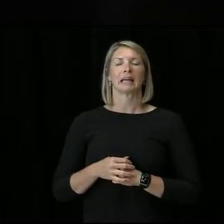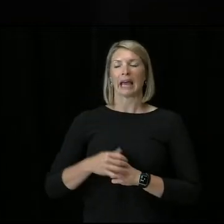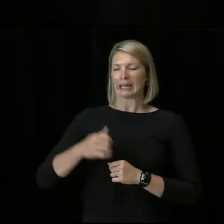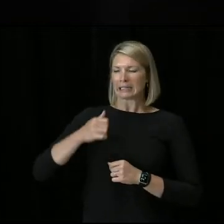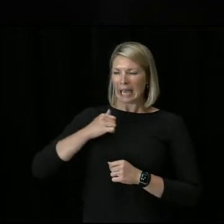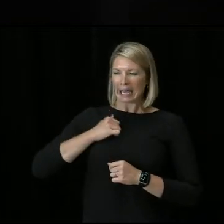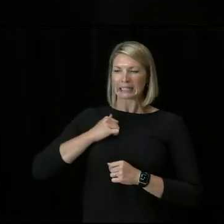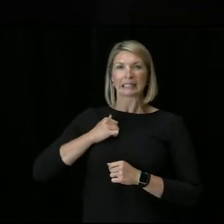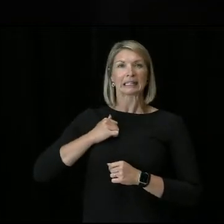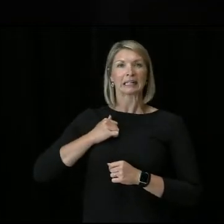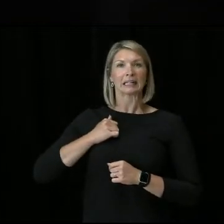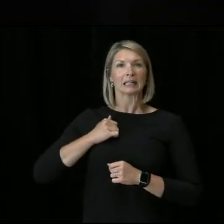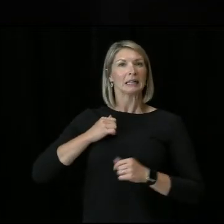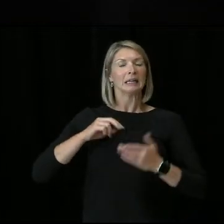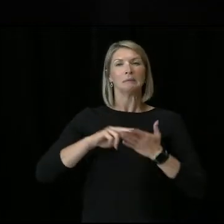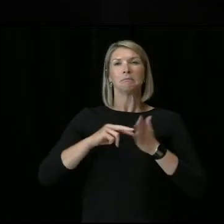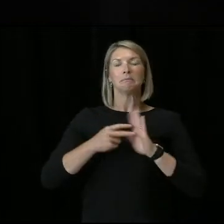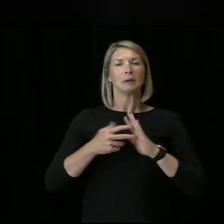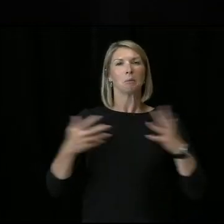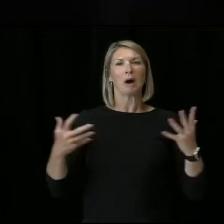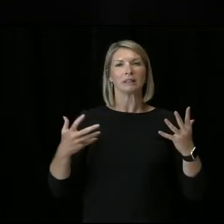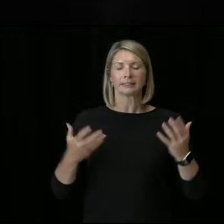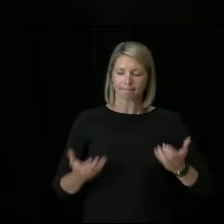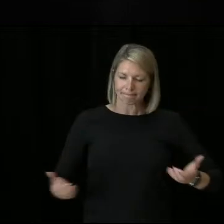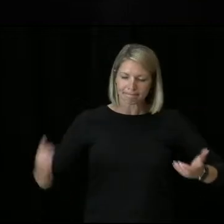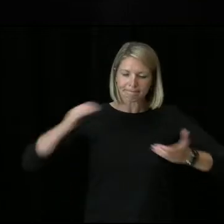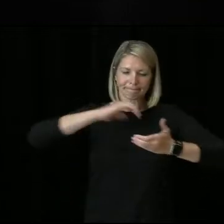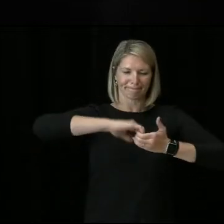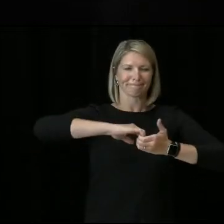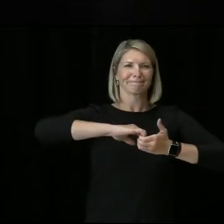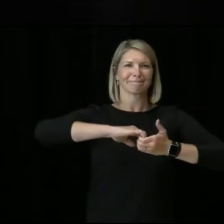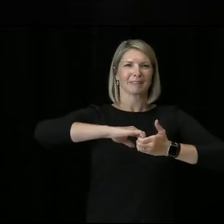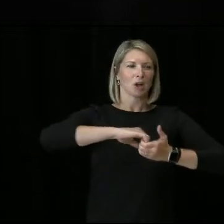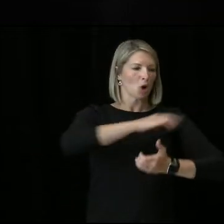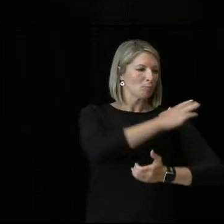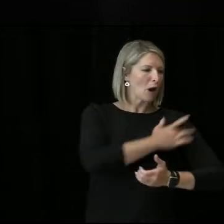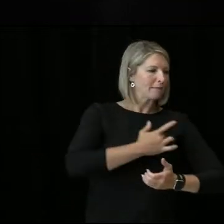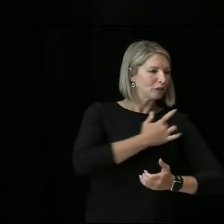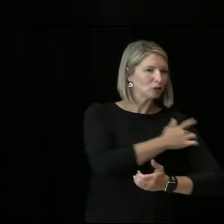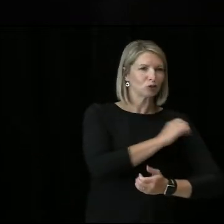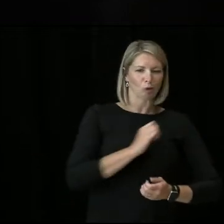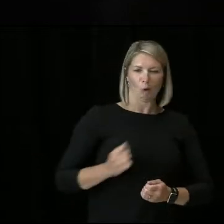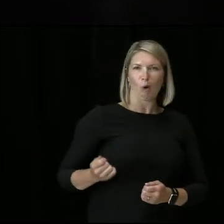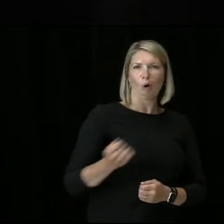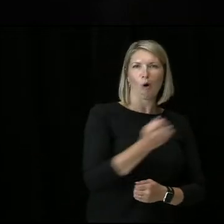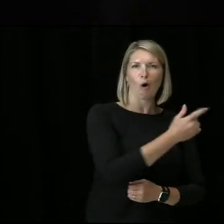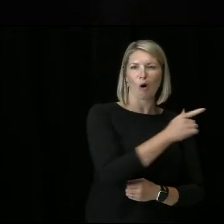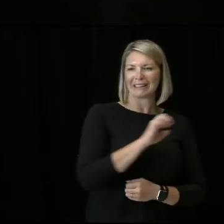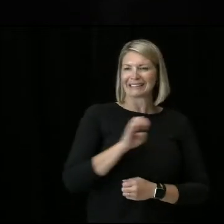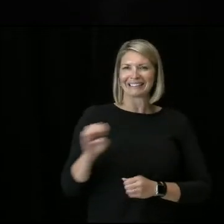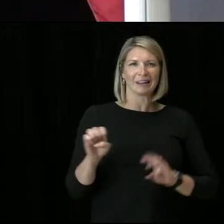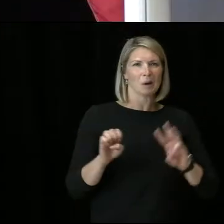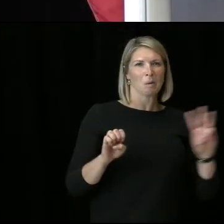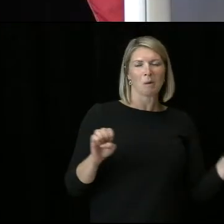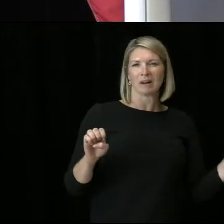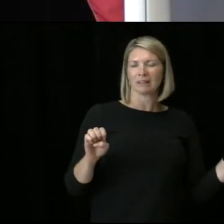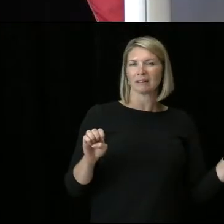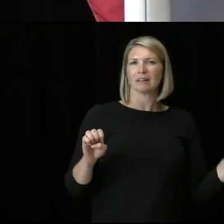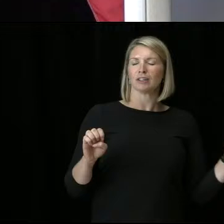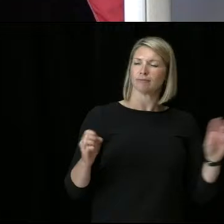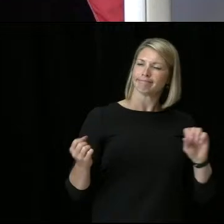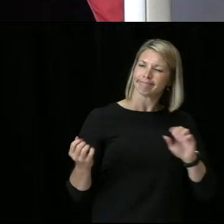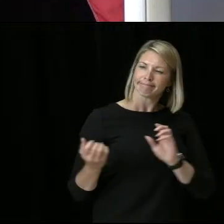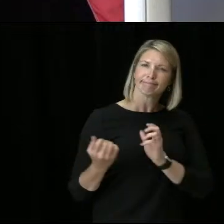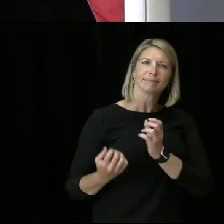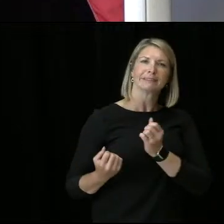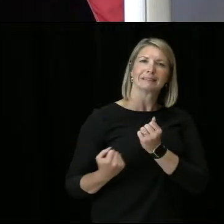be: collaboration, federal partners, working with provincial partners to create a strong, prosperous future, not just